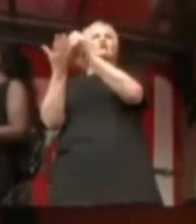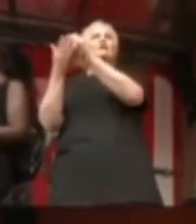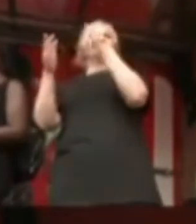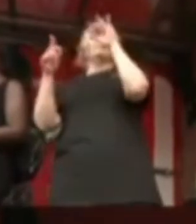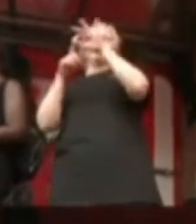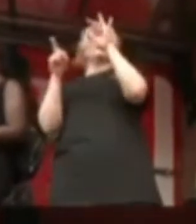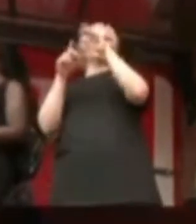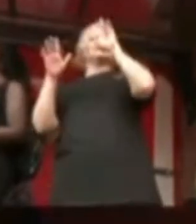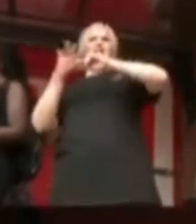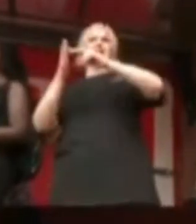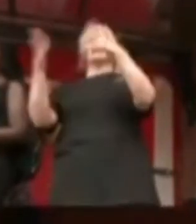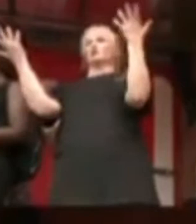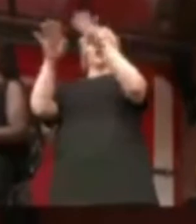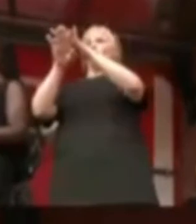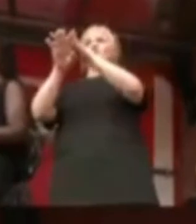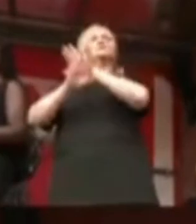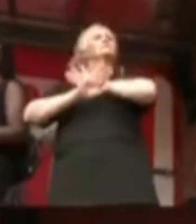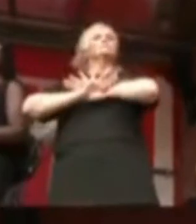more.